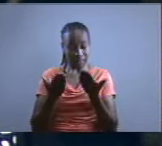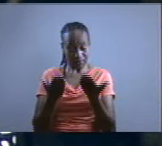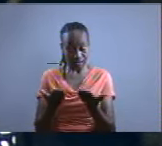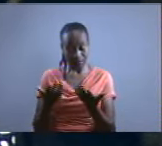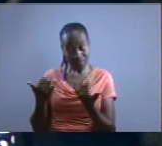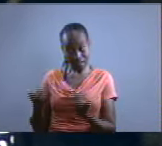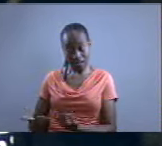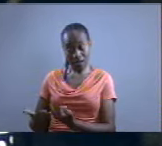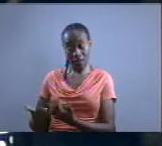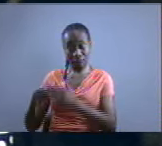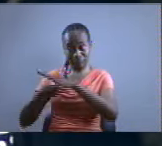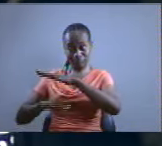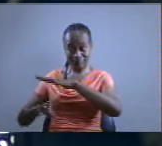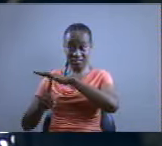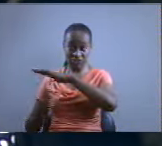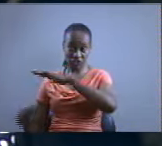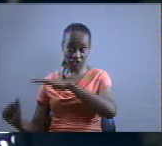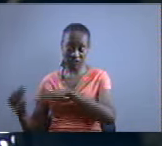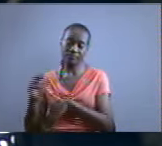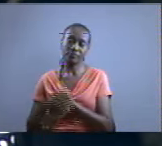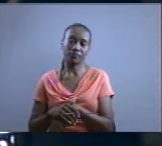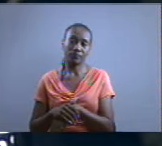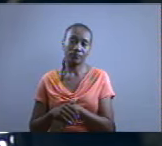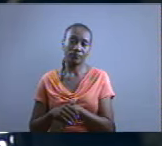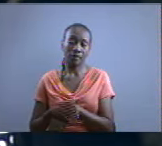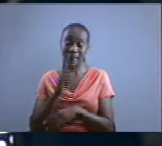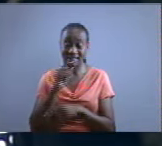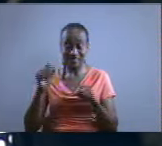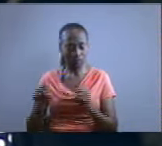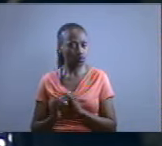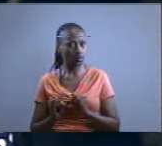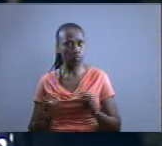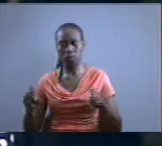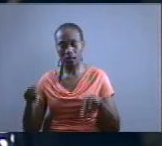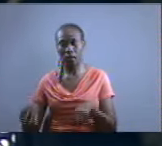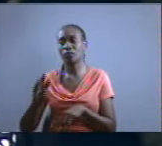the DA has seriously lapsed and is in crisis.